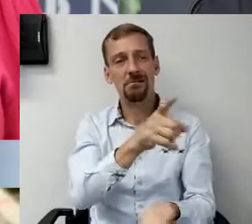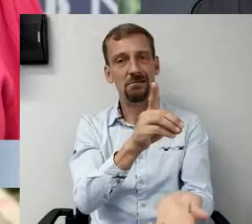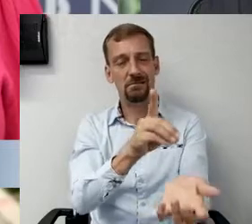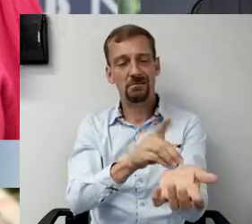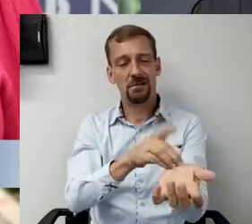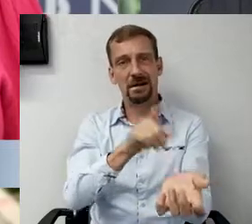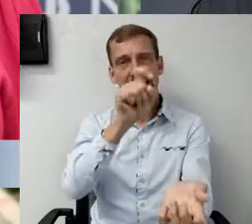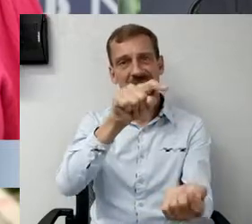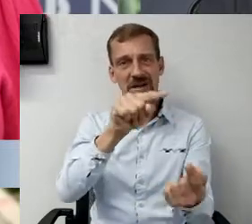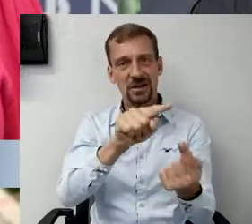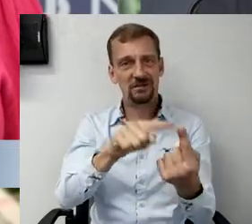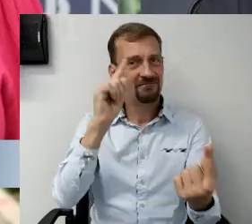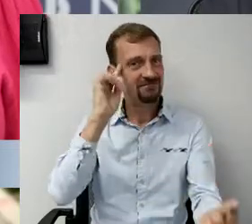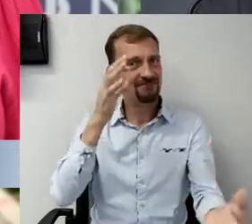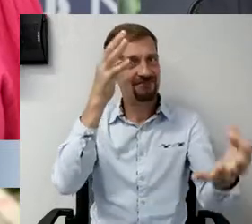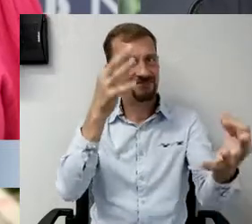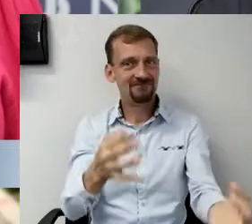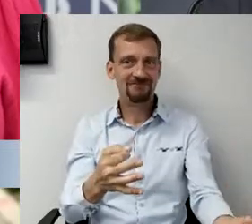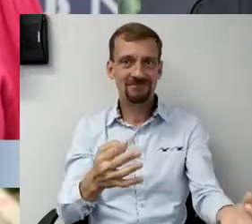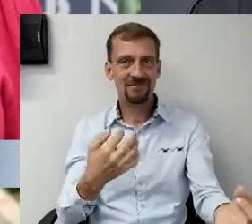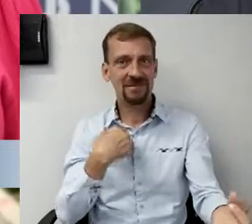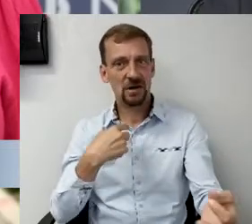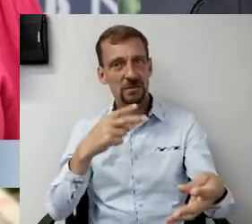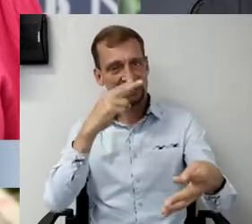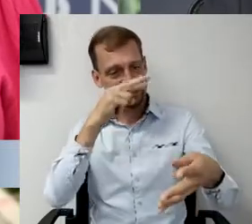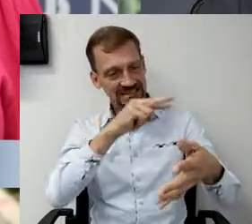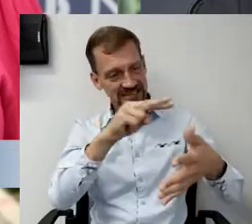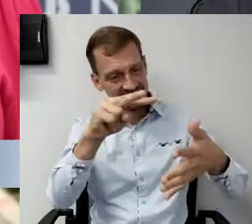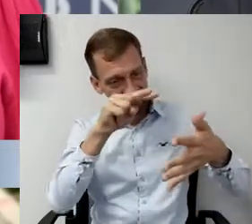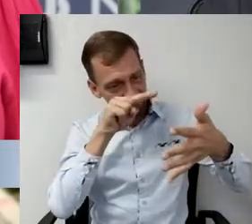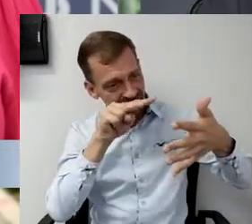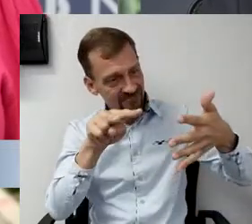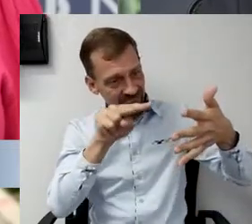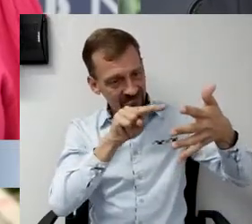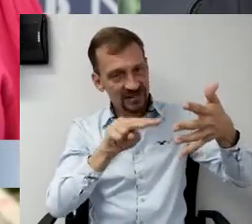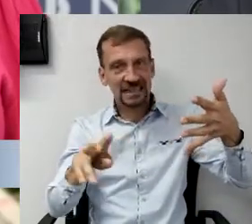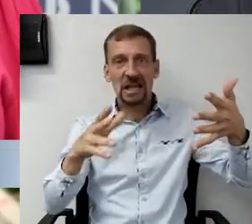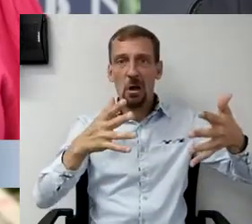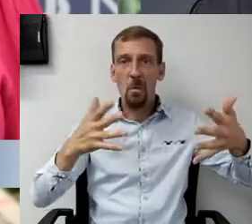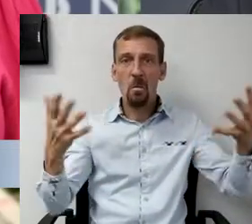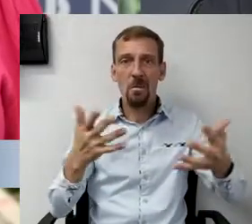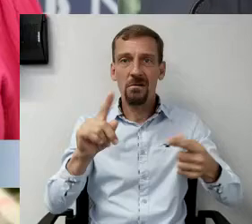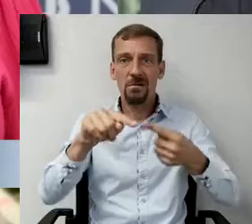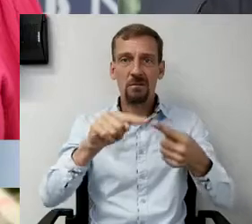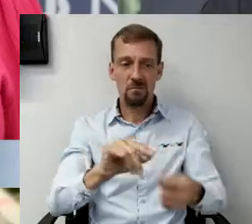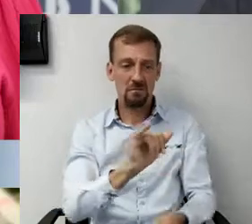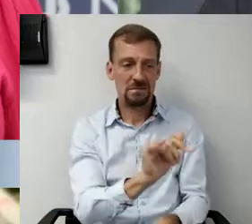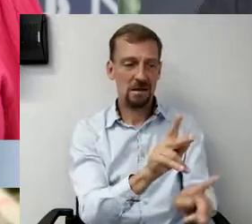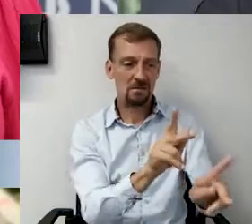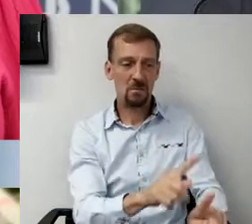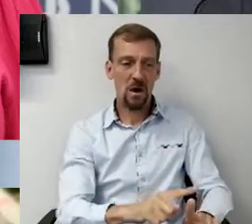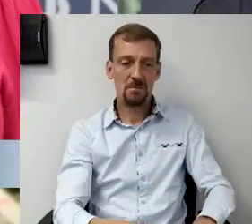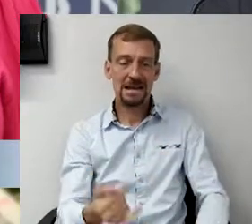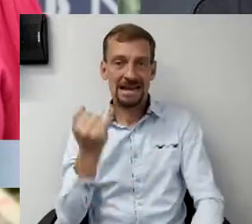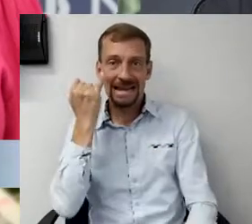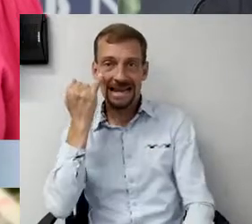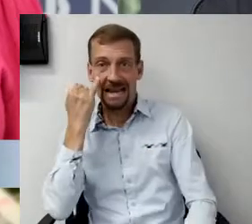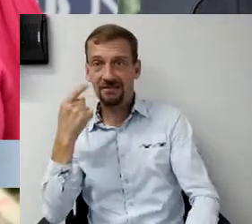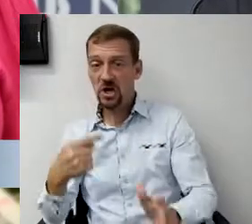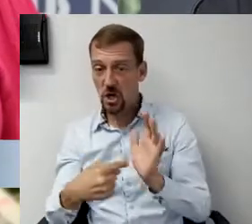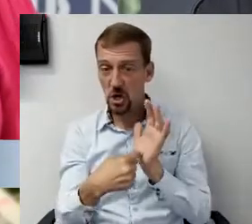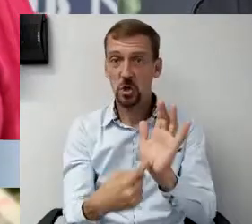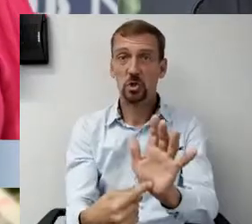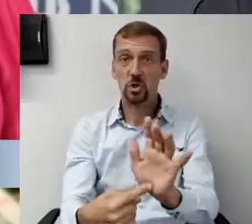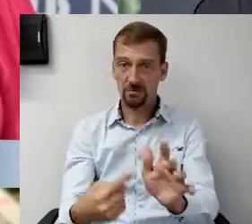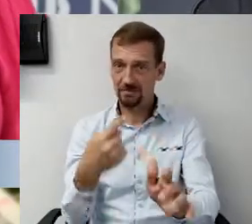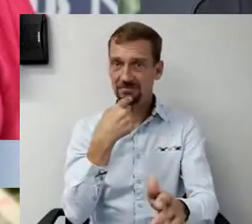judgment. We look at all the things that are going on with the case, but if it's clearly that they came in